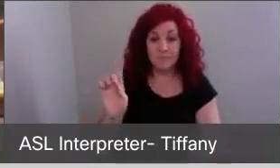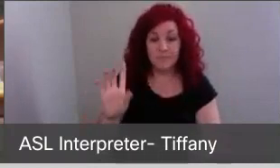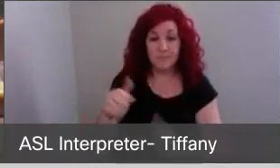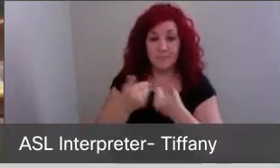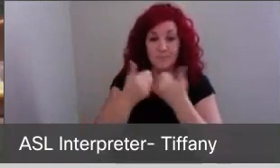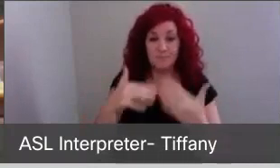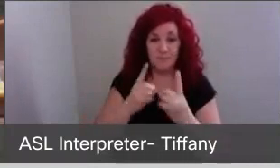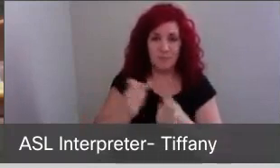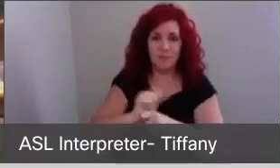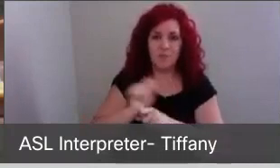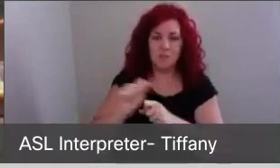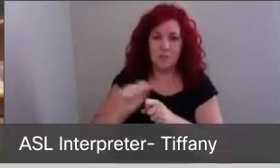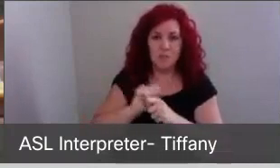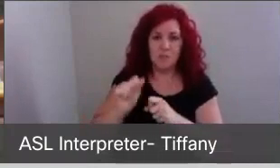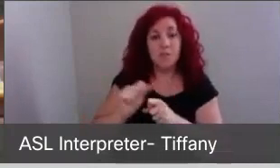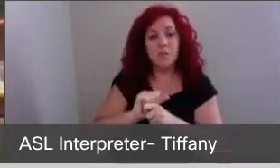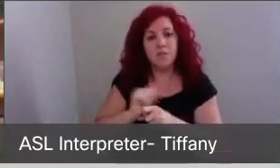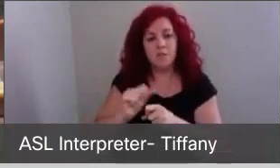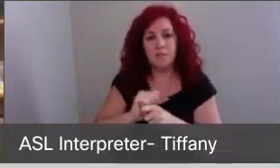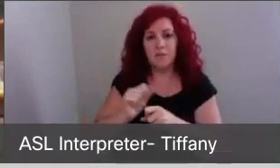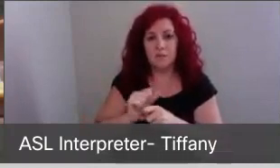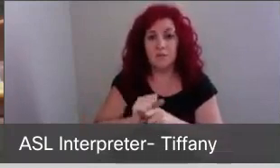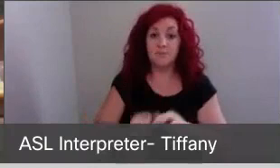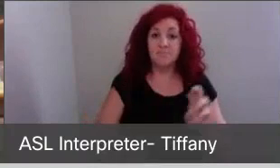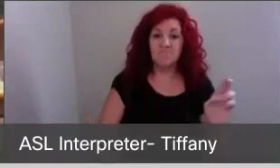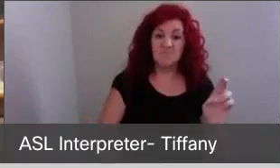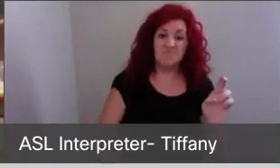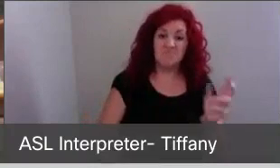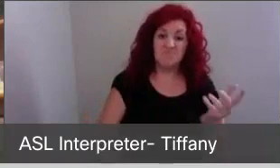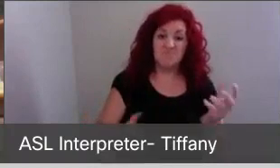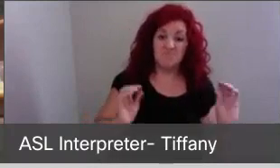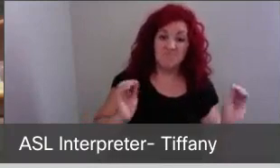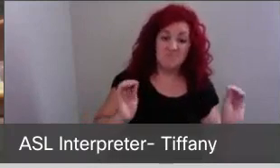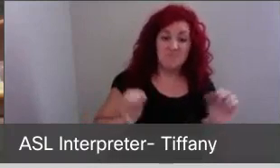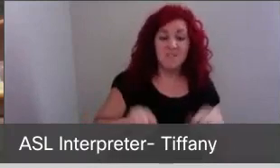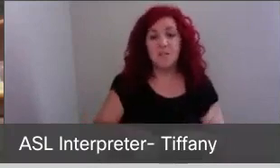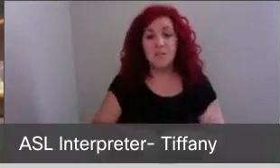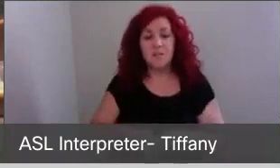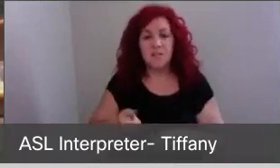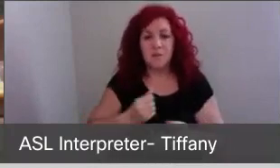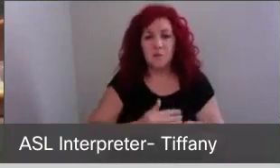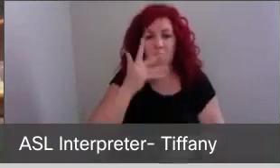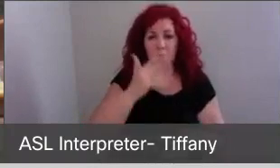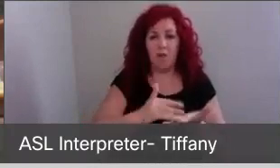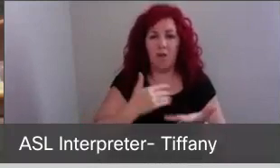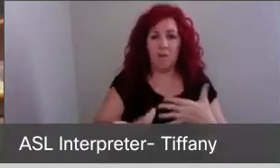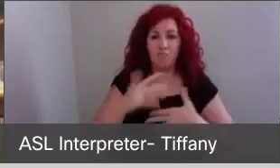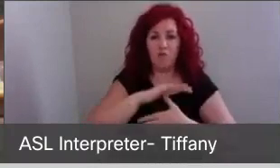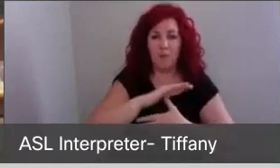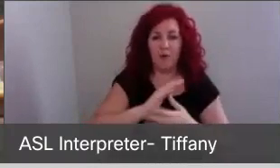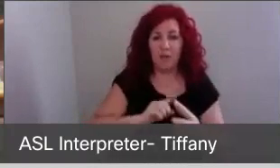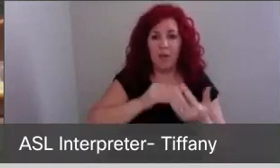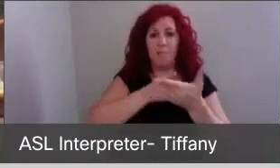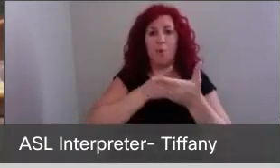in our district have had to work their tails off, while incumbents have had to do nothing, except on a couple of occasions face primary